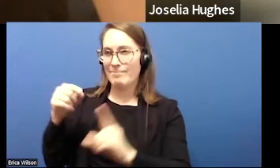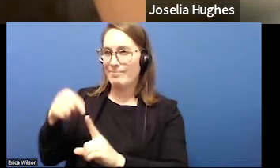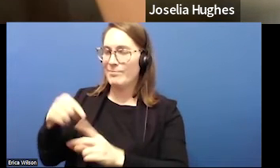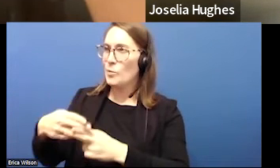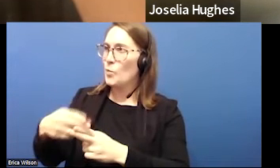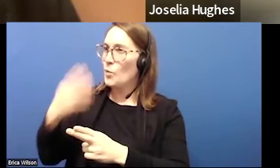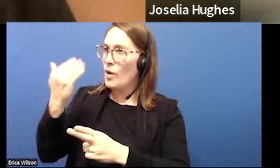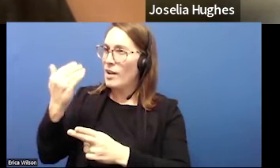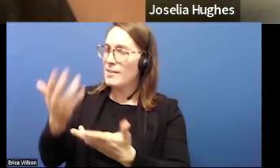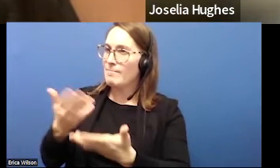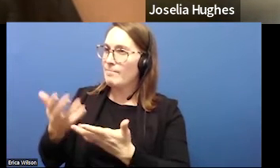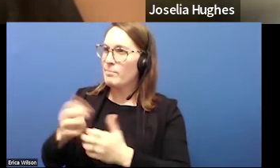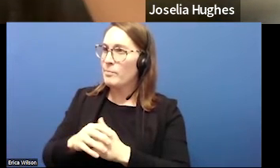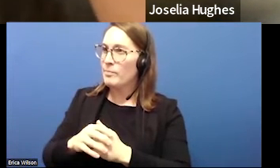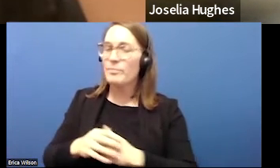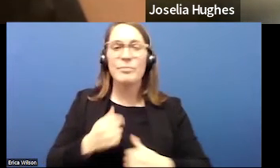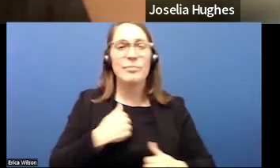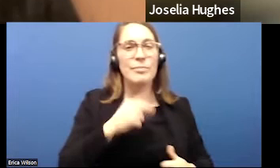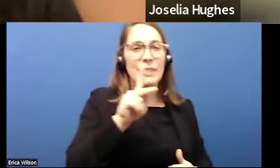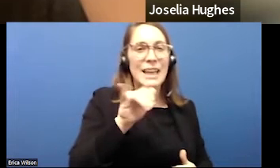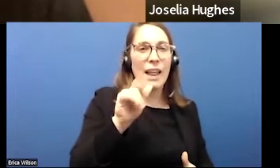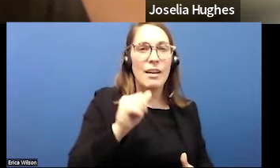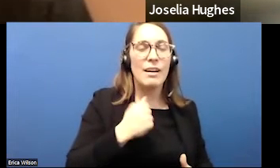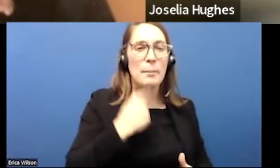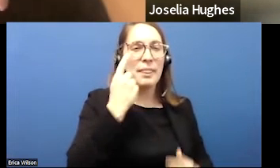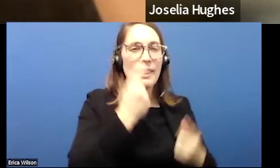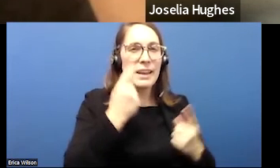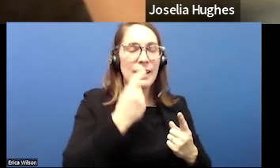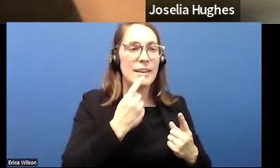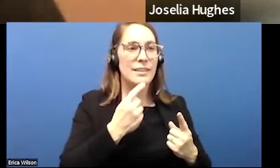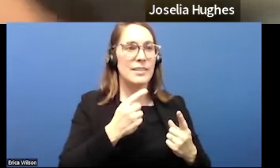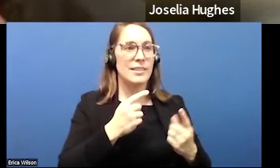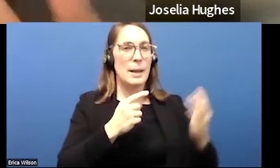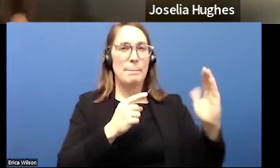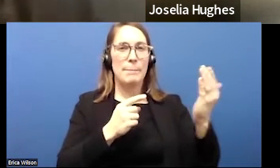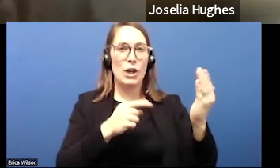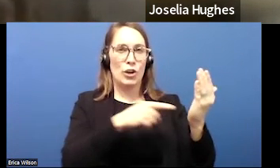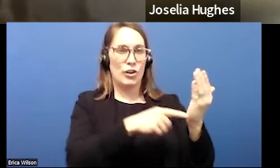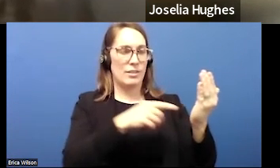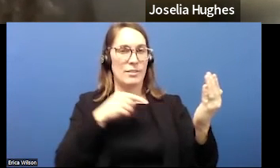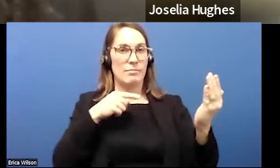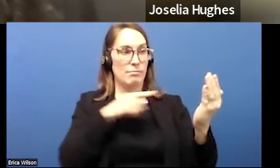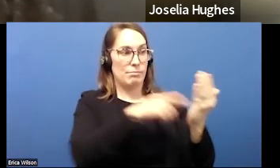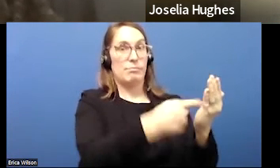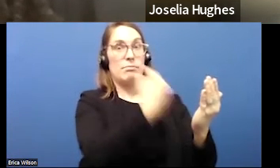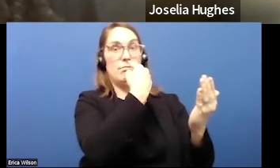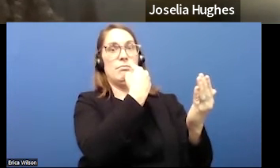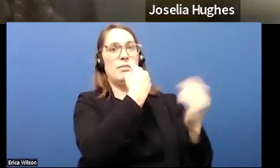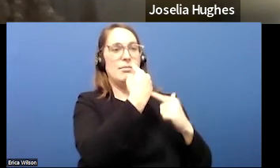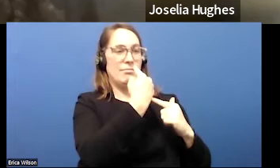I guess this is Kayla. I'm thinking like of like the mirror, right? Like how to bring it back to